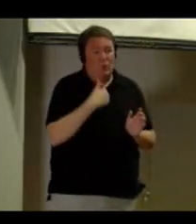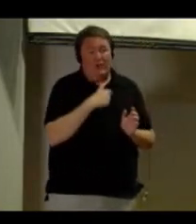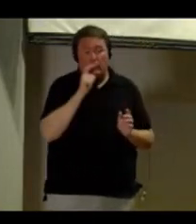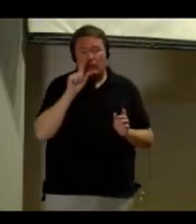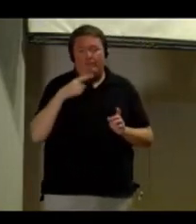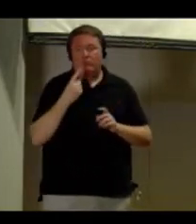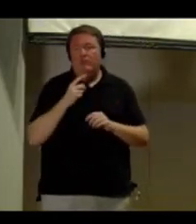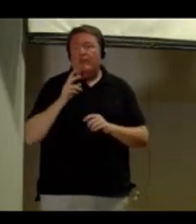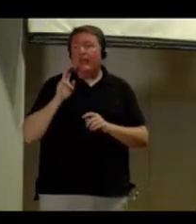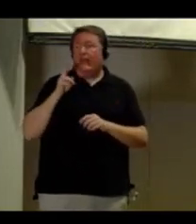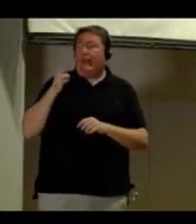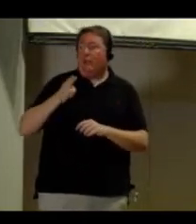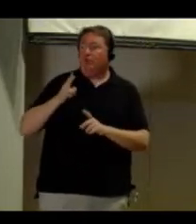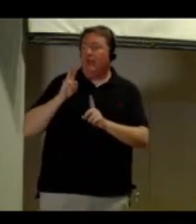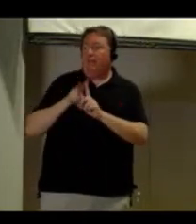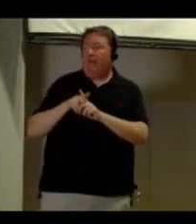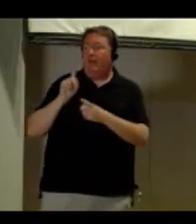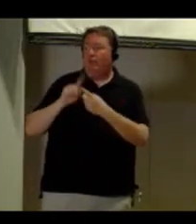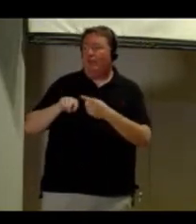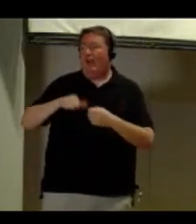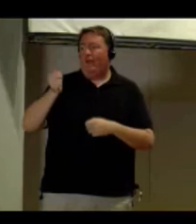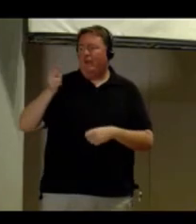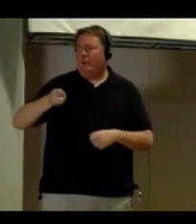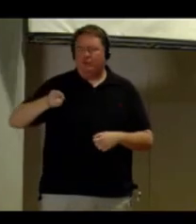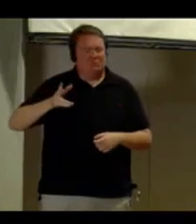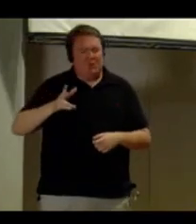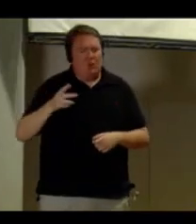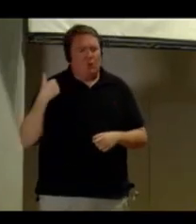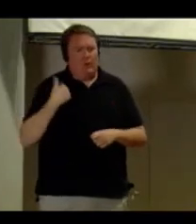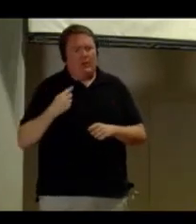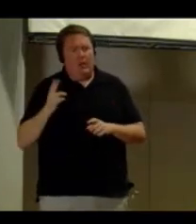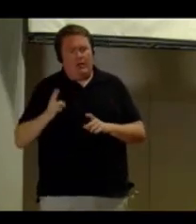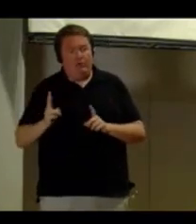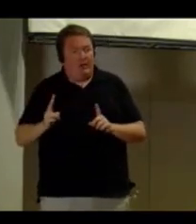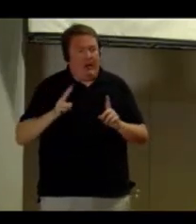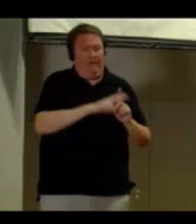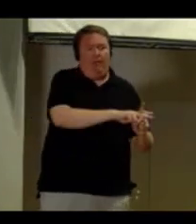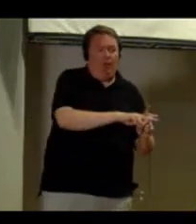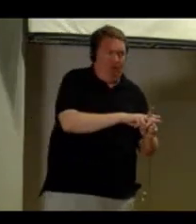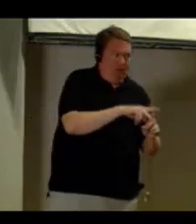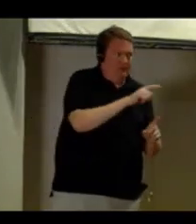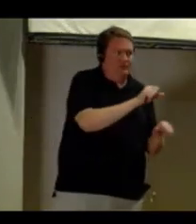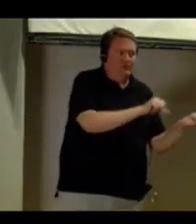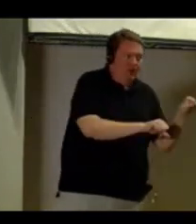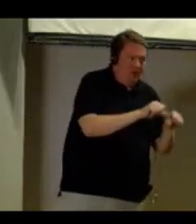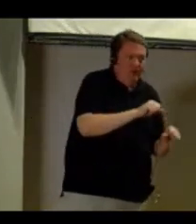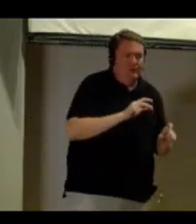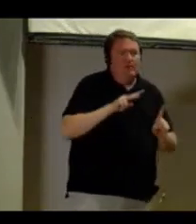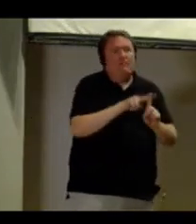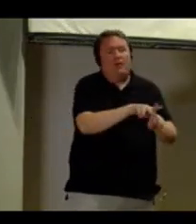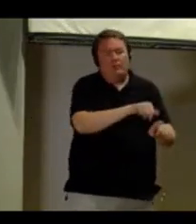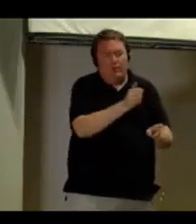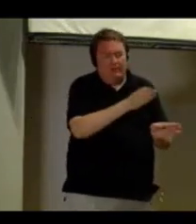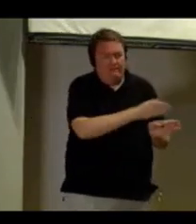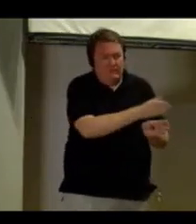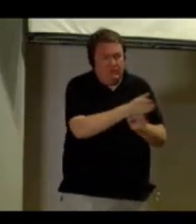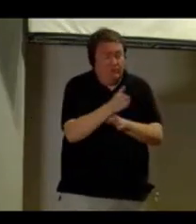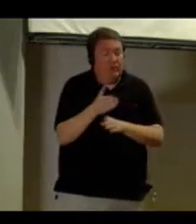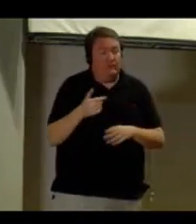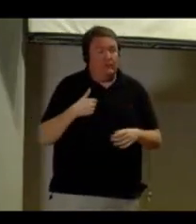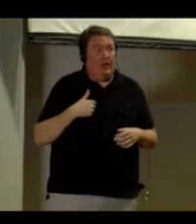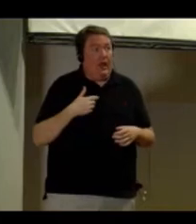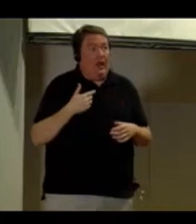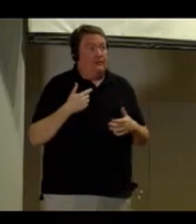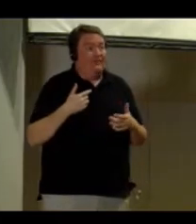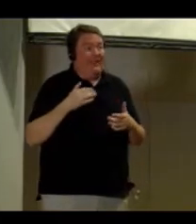apply history to history. And I think that's where collaboration comes in big, because I don't know, without working with a